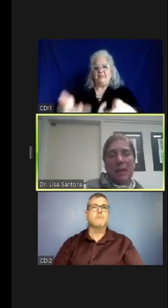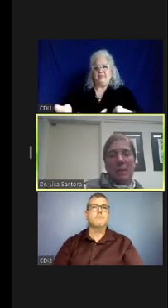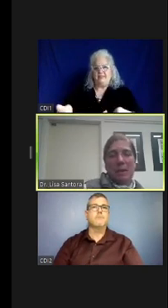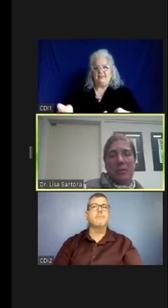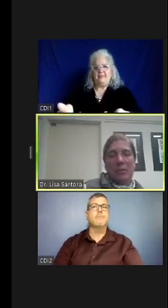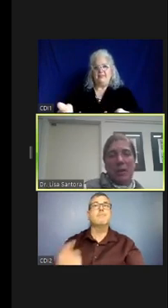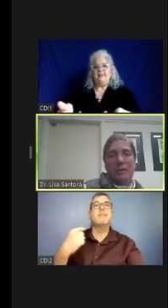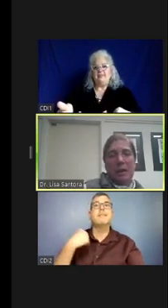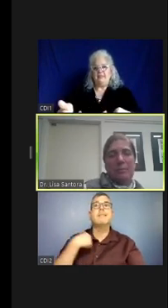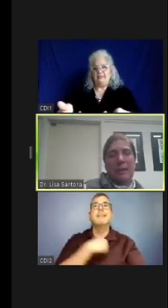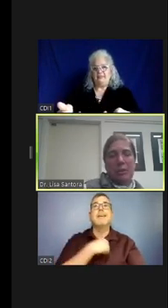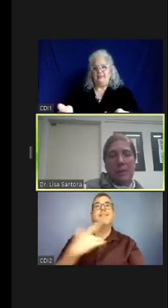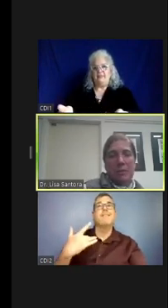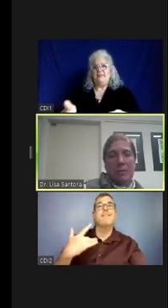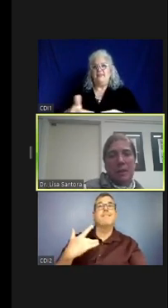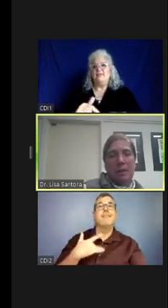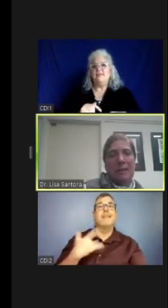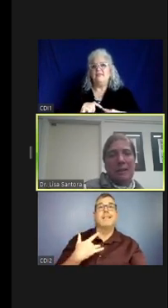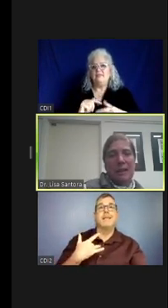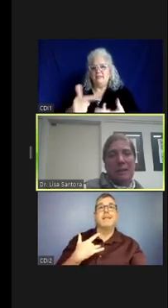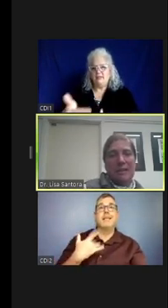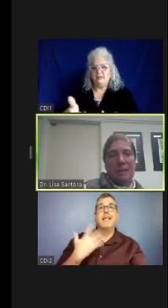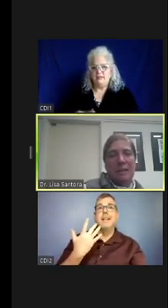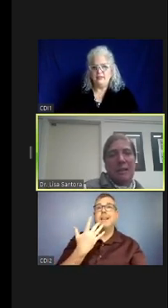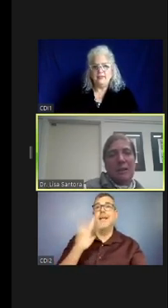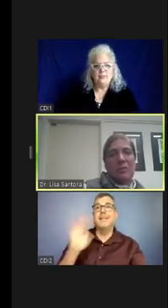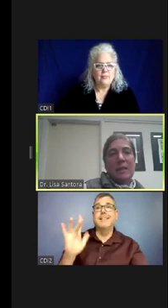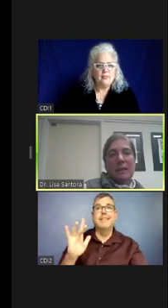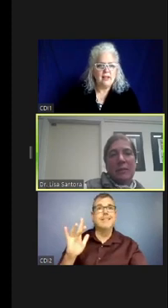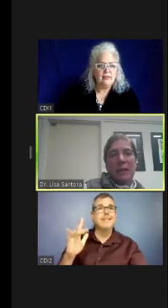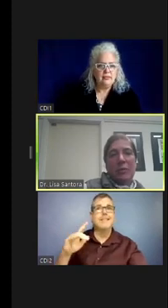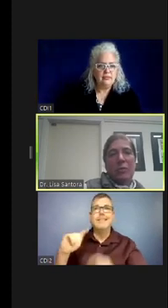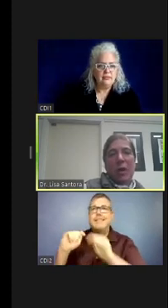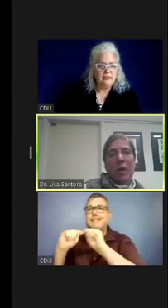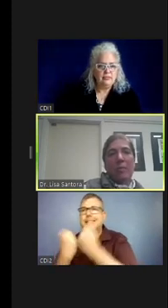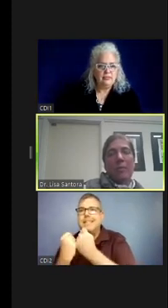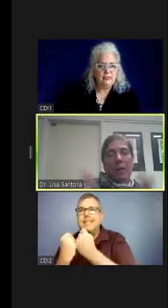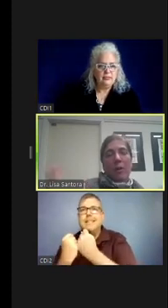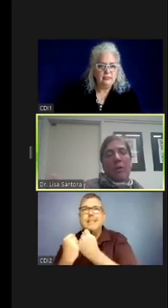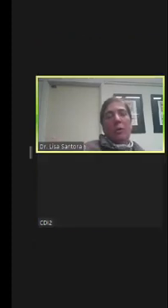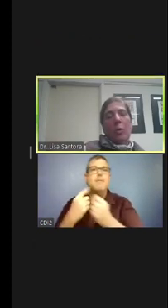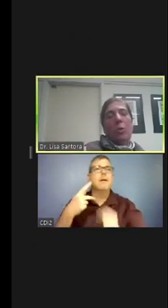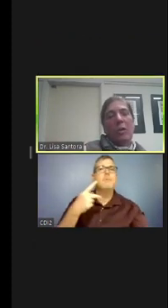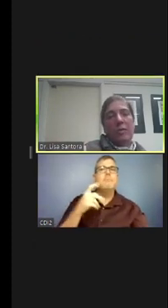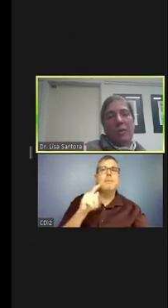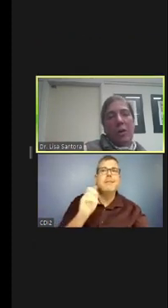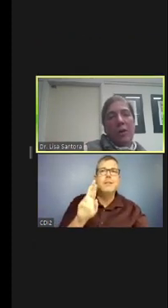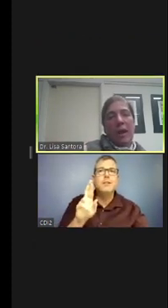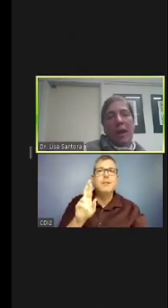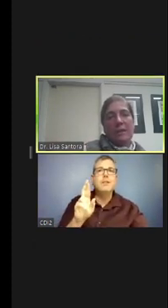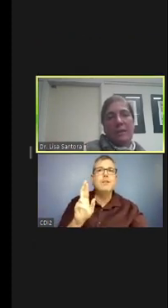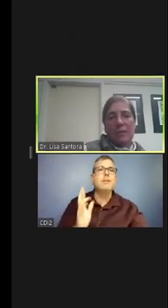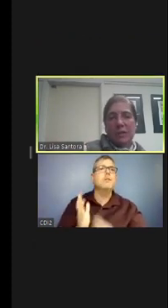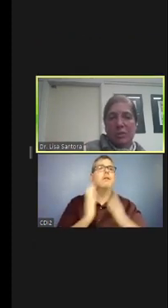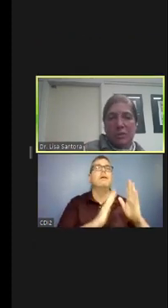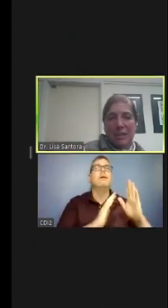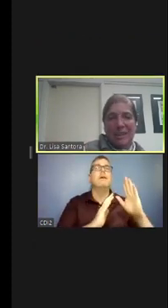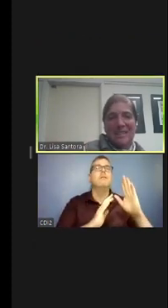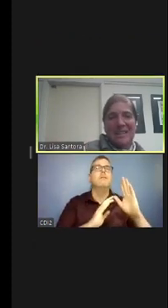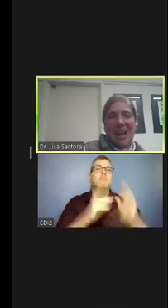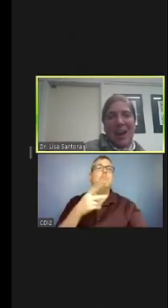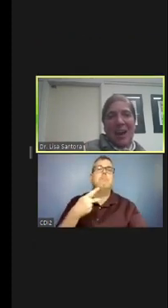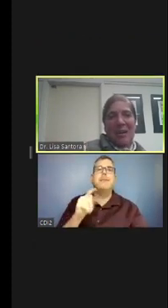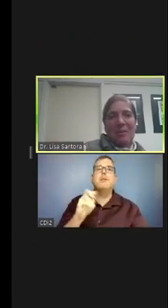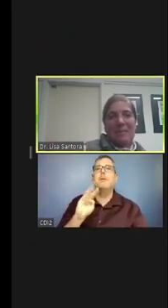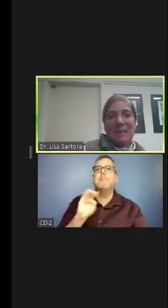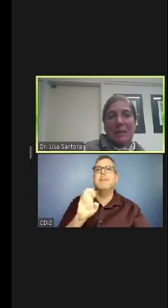the pandemic response. Peter Mendoza, Lainey Davidson, Suzanne Levine, who are the core of our access and functional